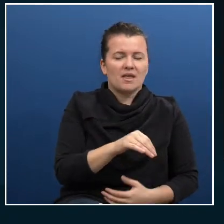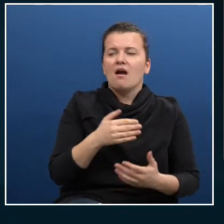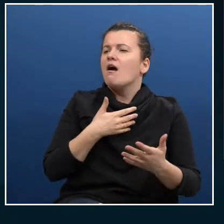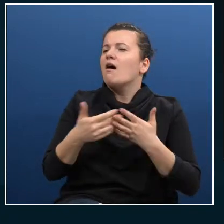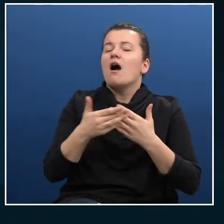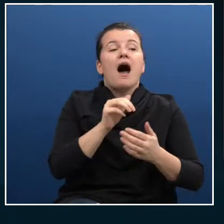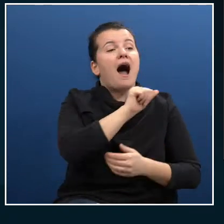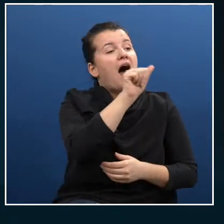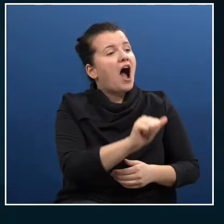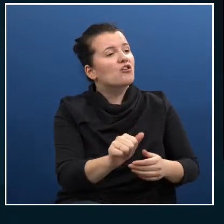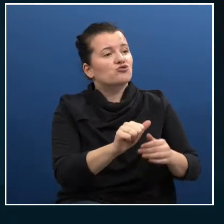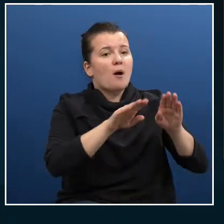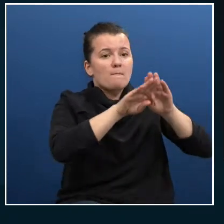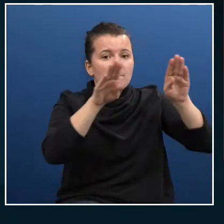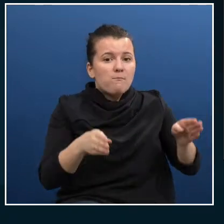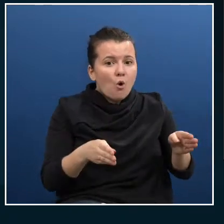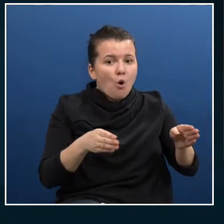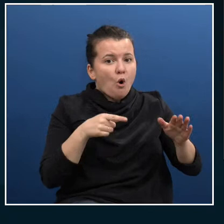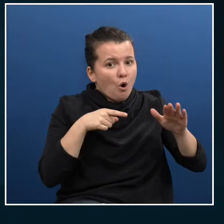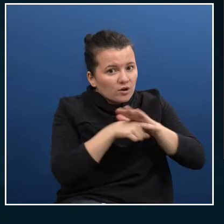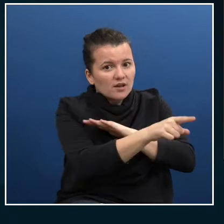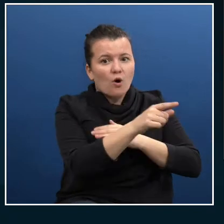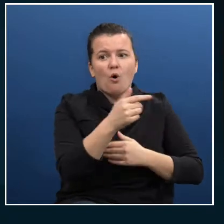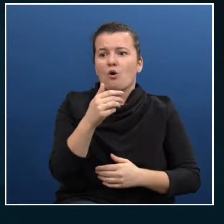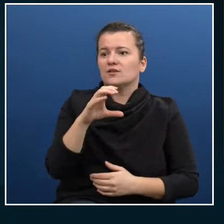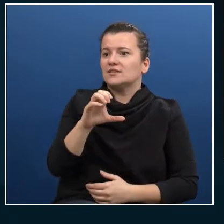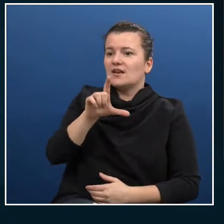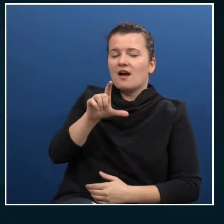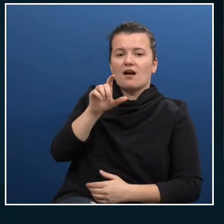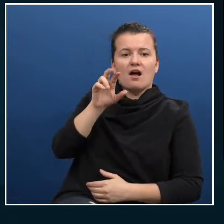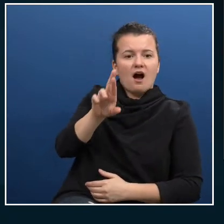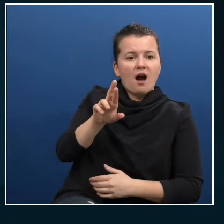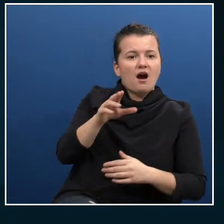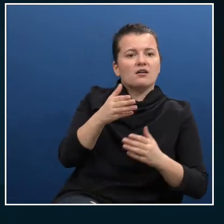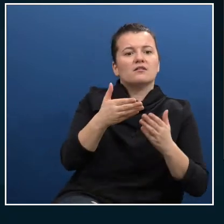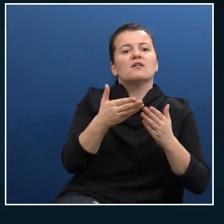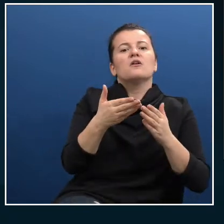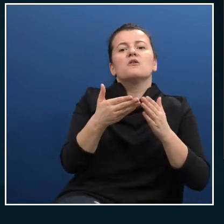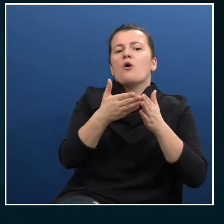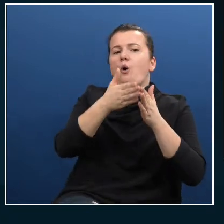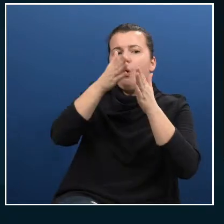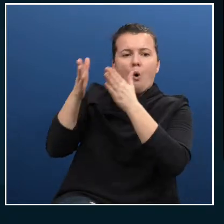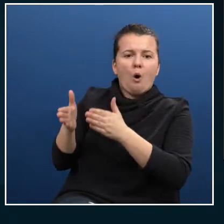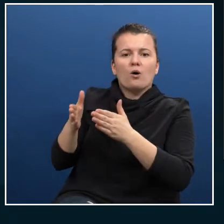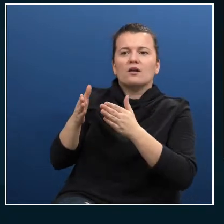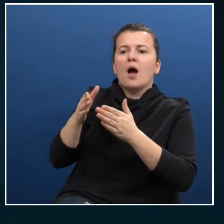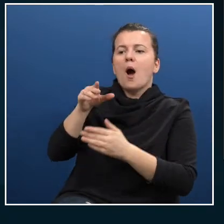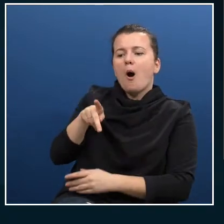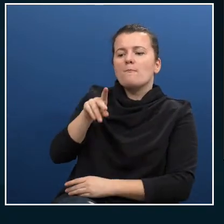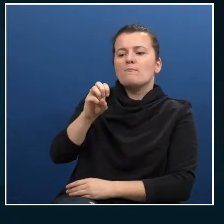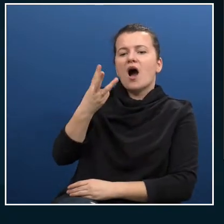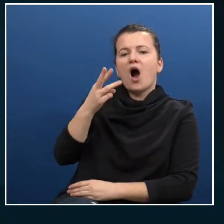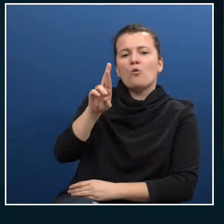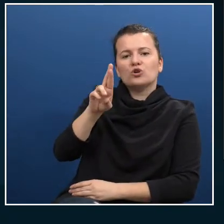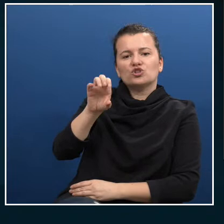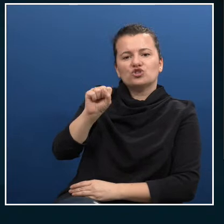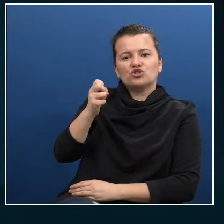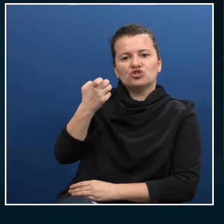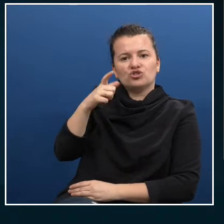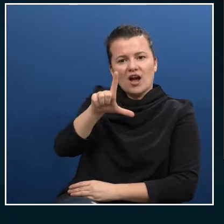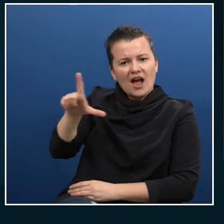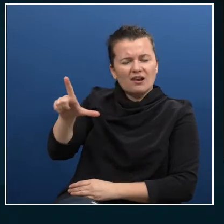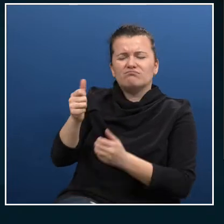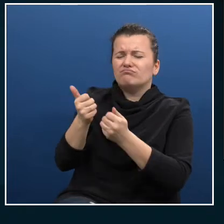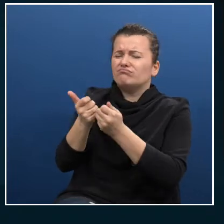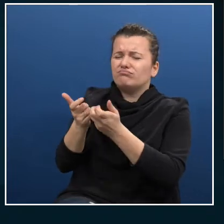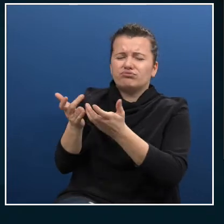through the portal or through CLI or PowerShell, the different SDKs that are available, or your REST APIs,